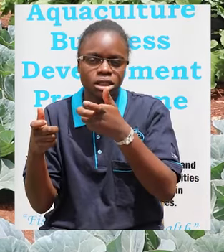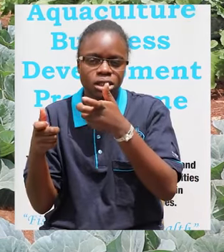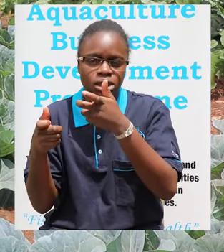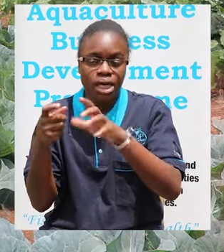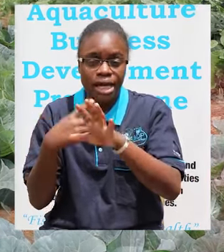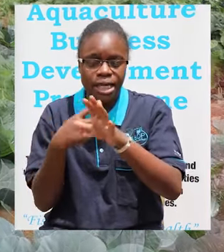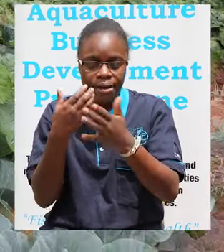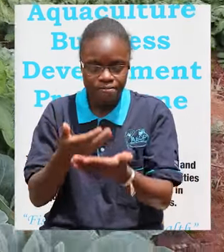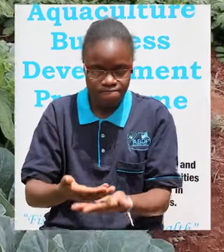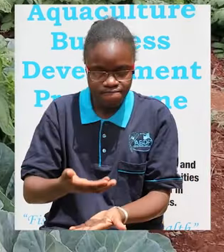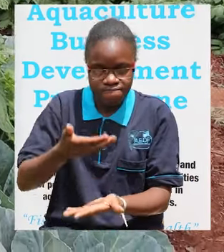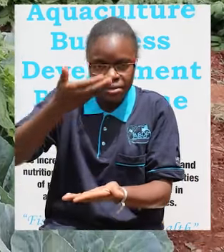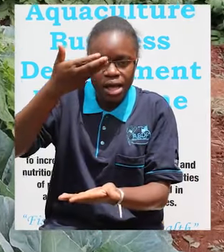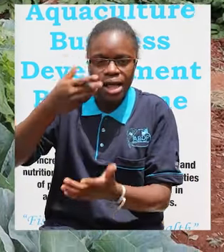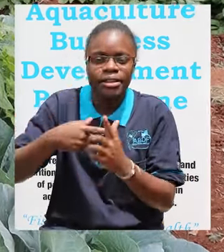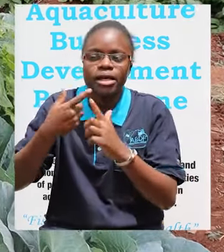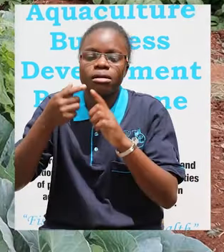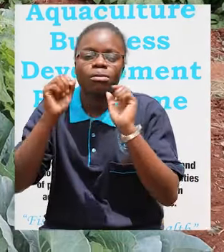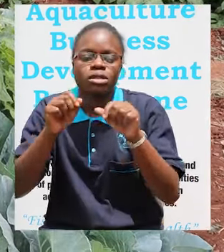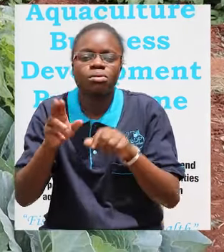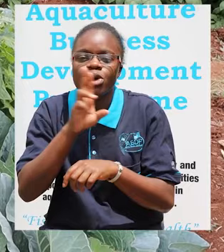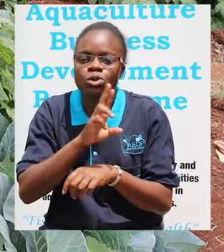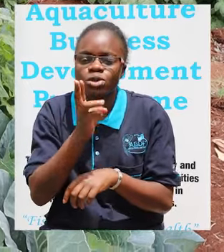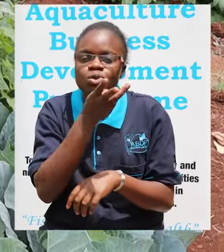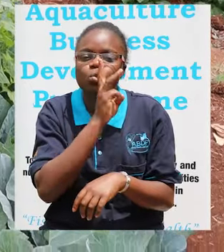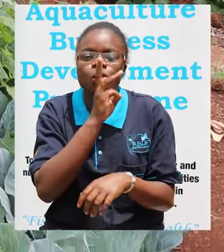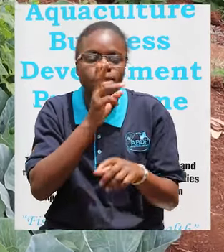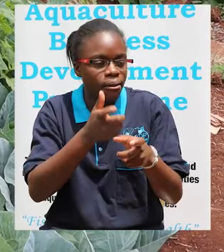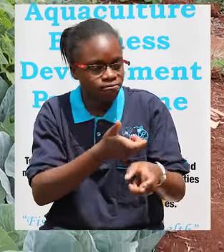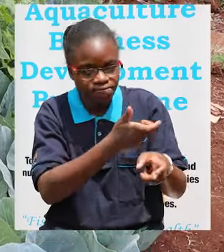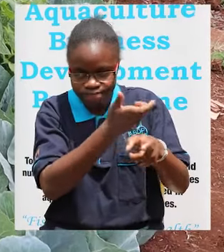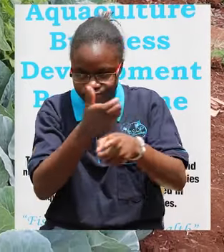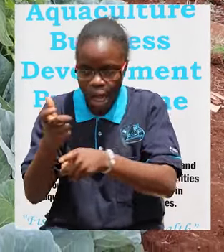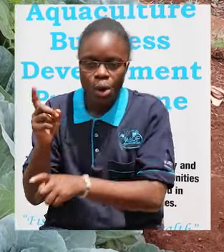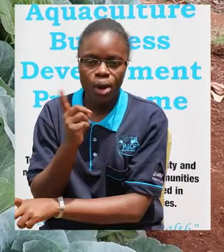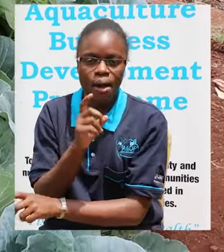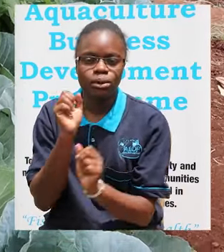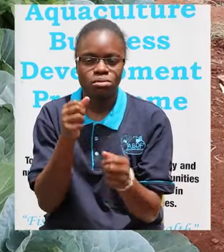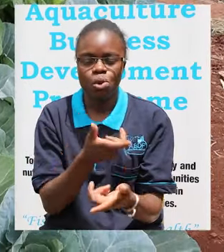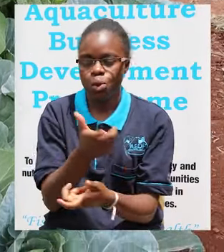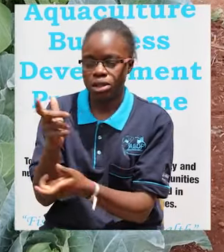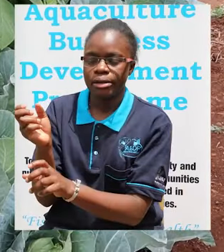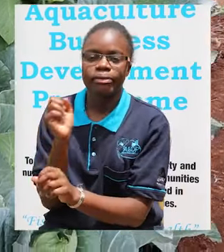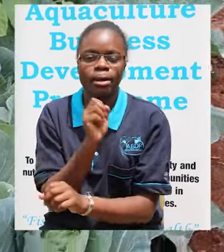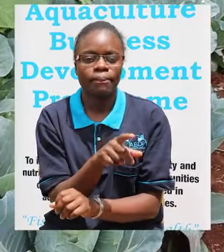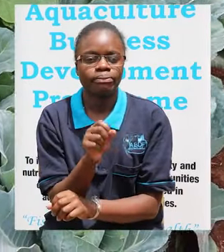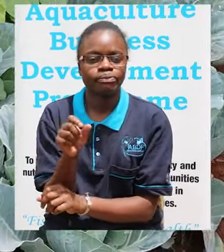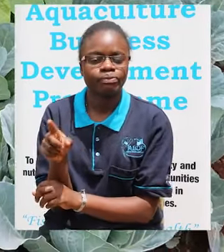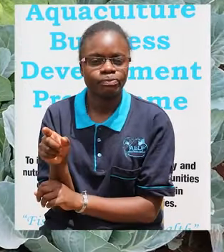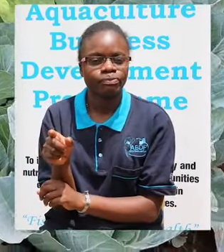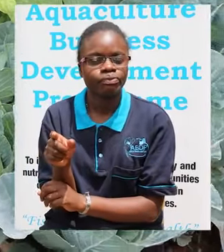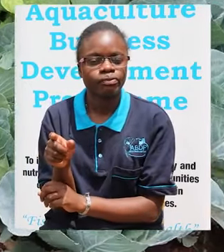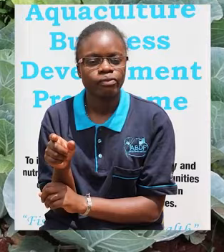up until it creates for you a channel for watering where you'll be pouring the water from. So what is the importance